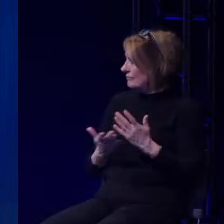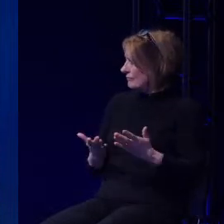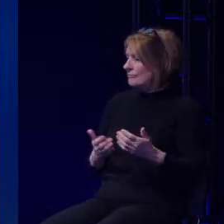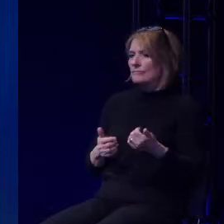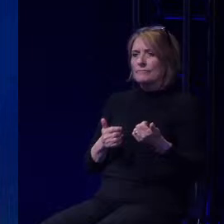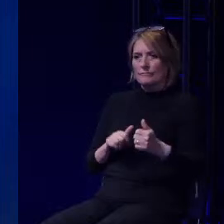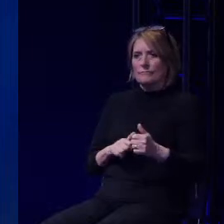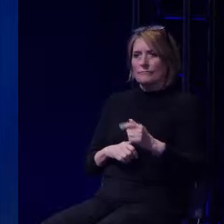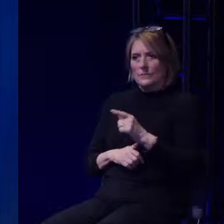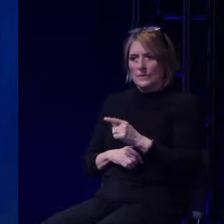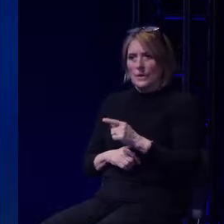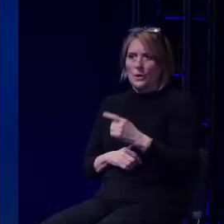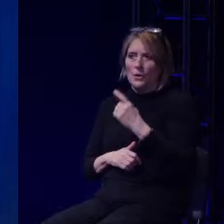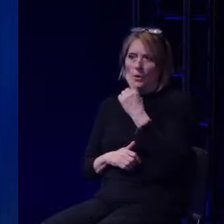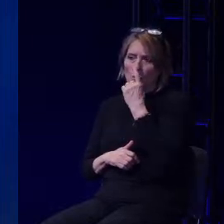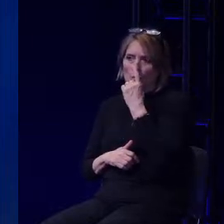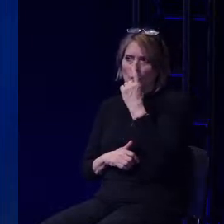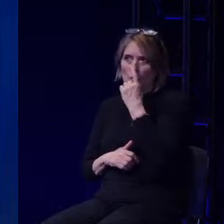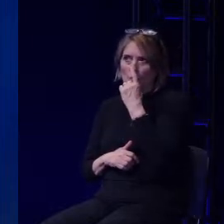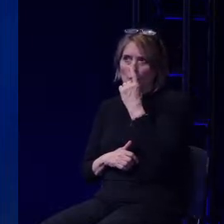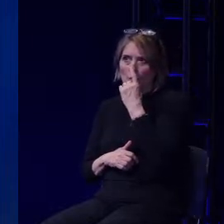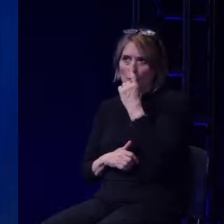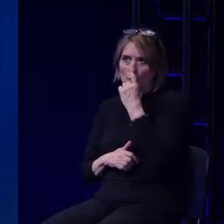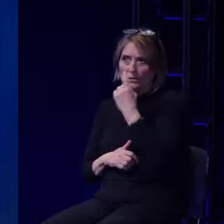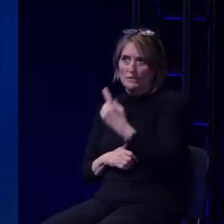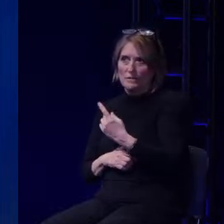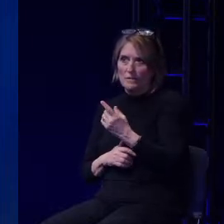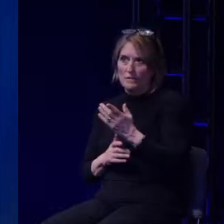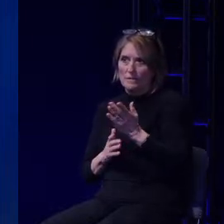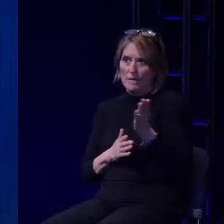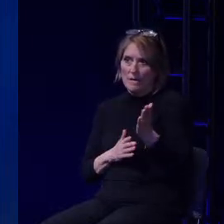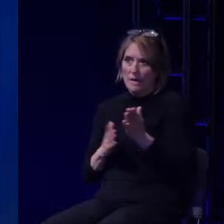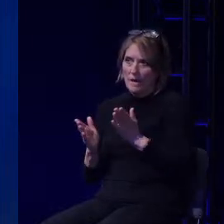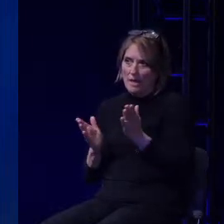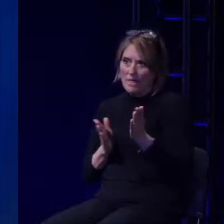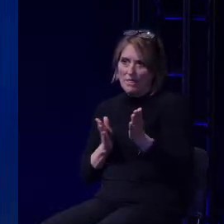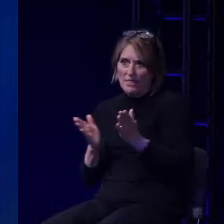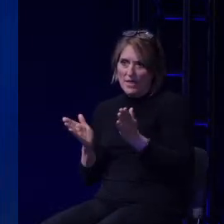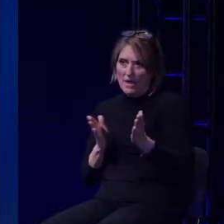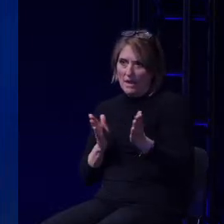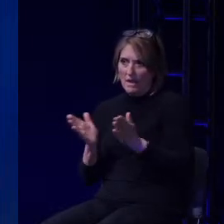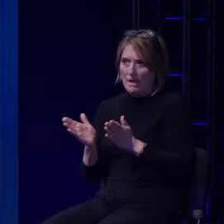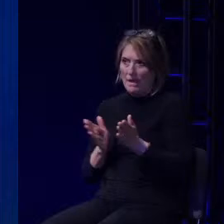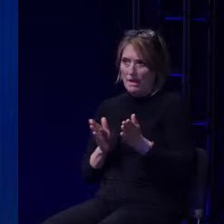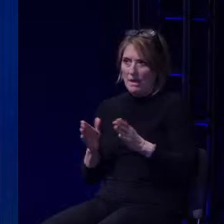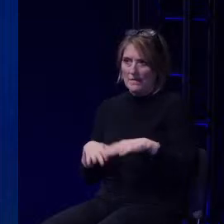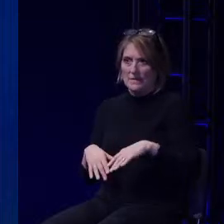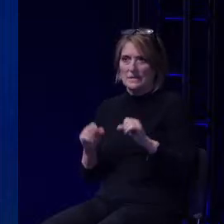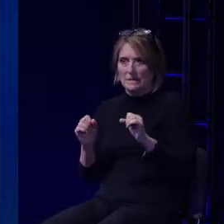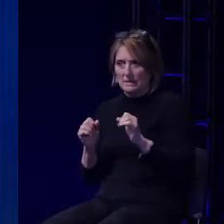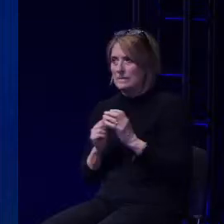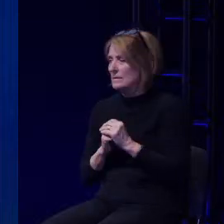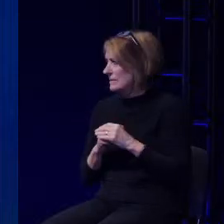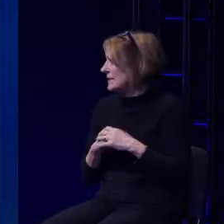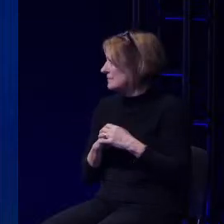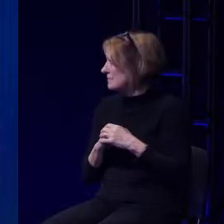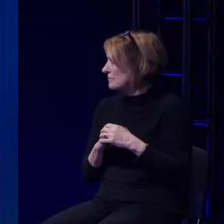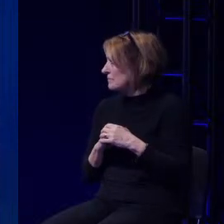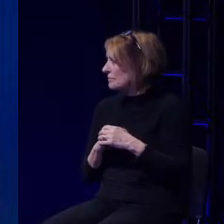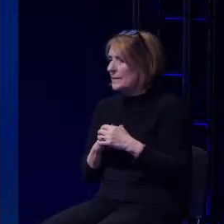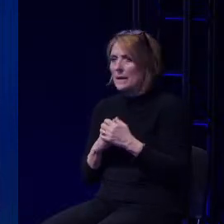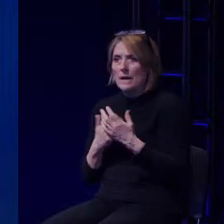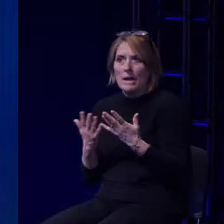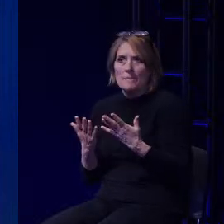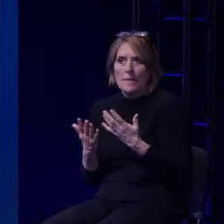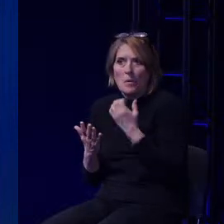Right, so but you could have gone either which route, but that you warmed to that. I warmed to it,